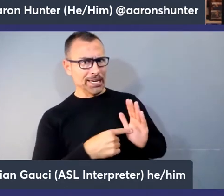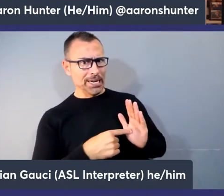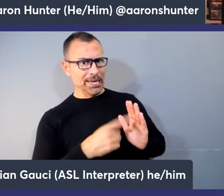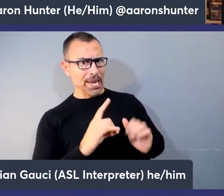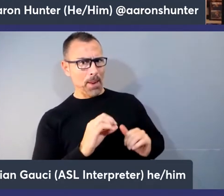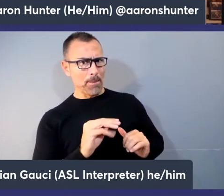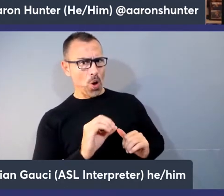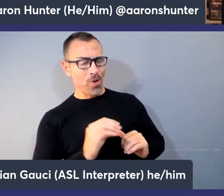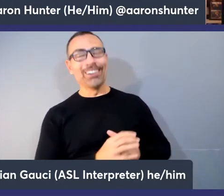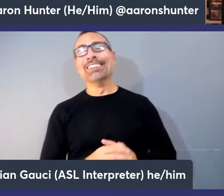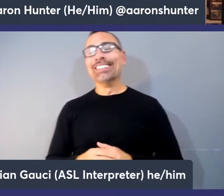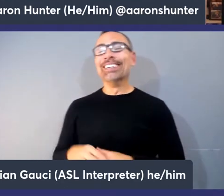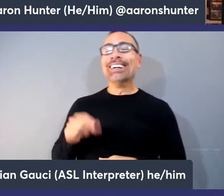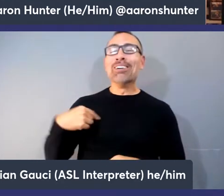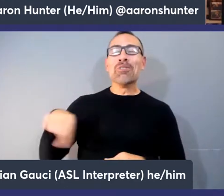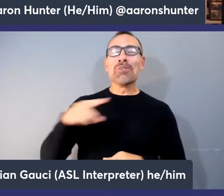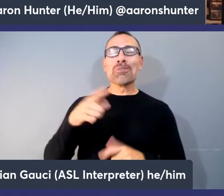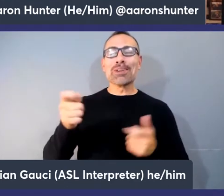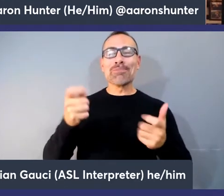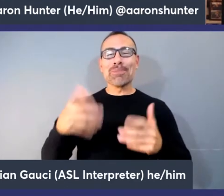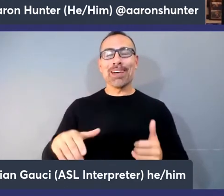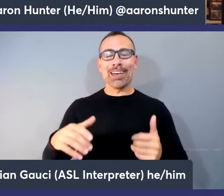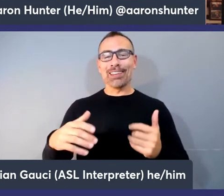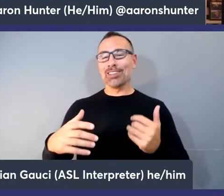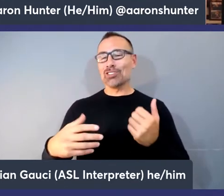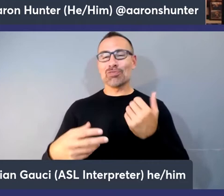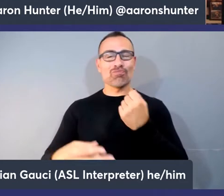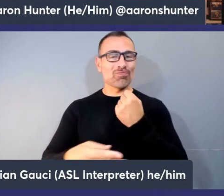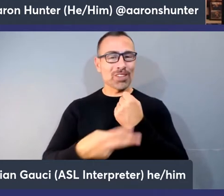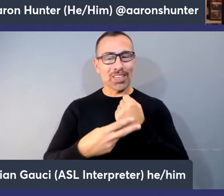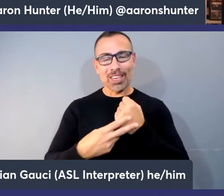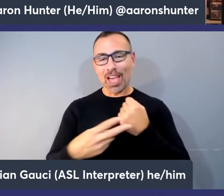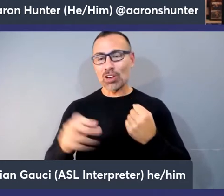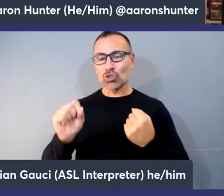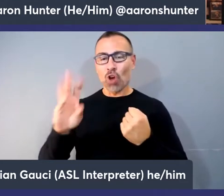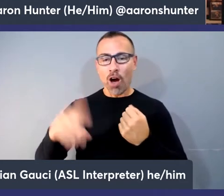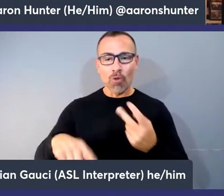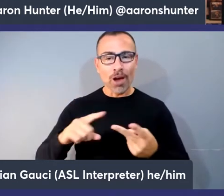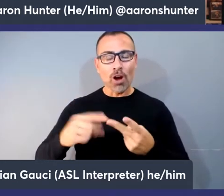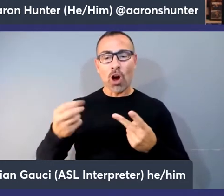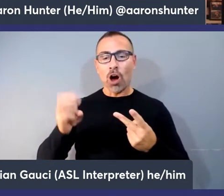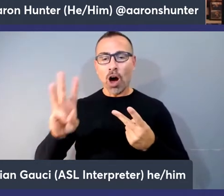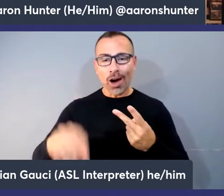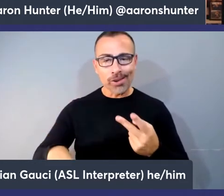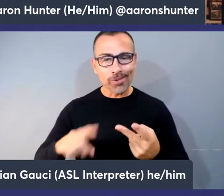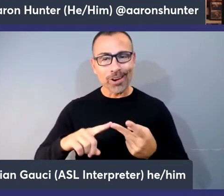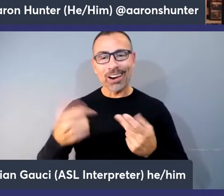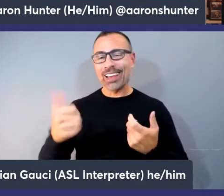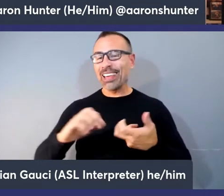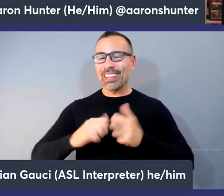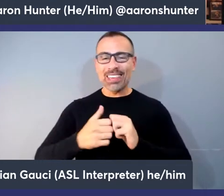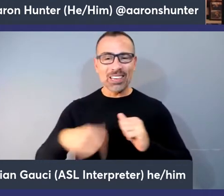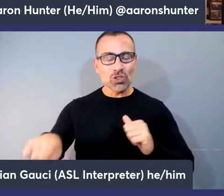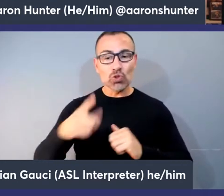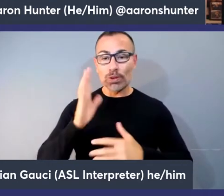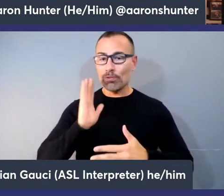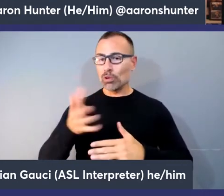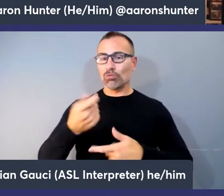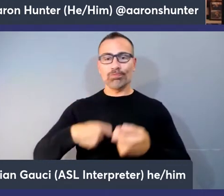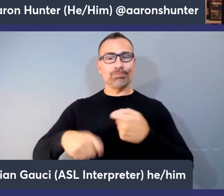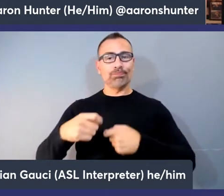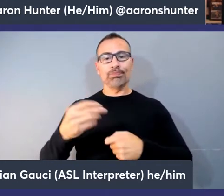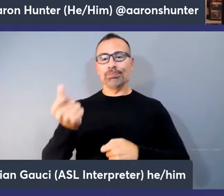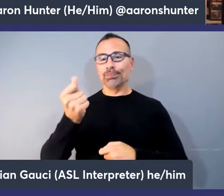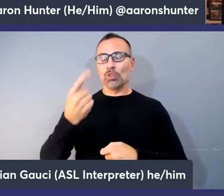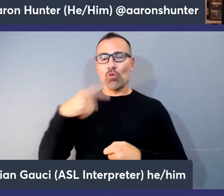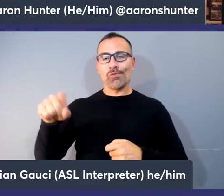we manage the cache hardware. If there's any issues with the hardware, we replace it. We do it on behalf of the customer. We